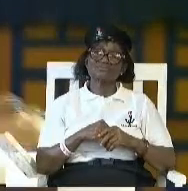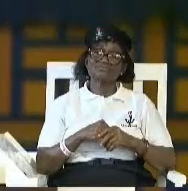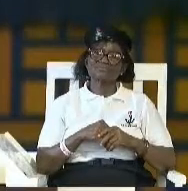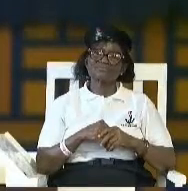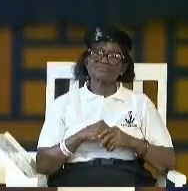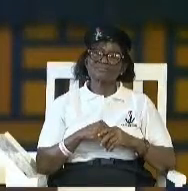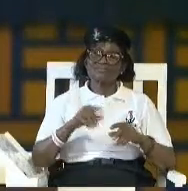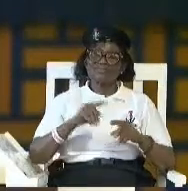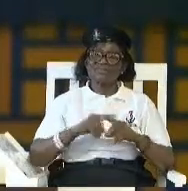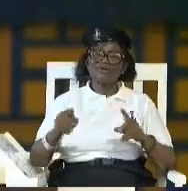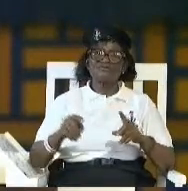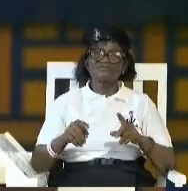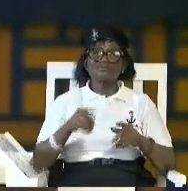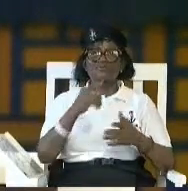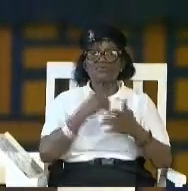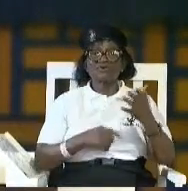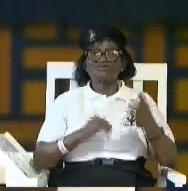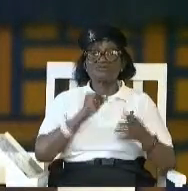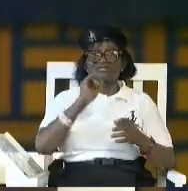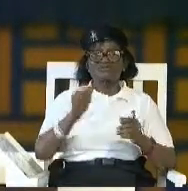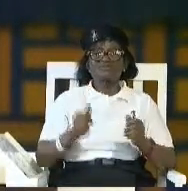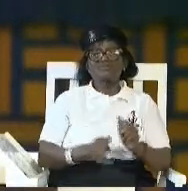But what is most important